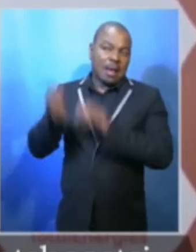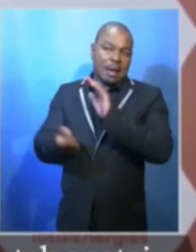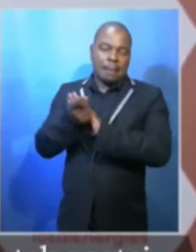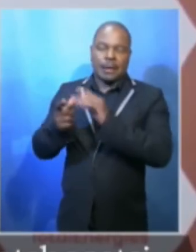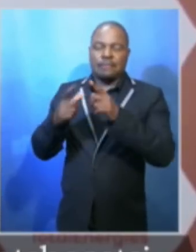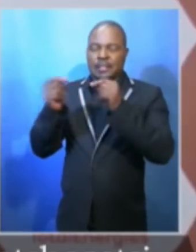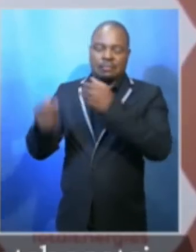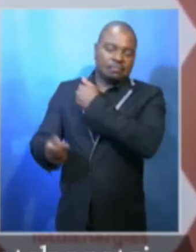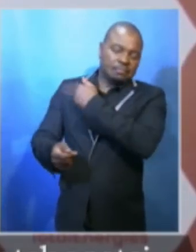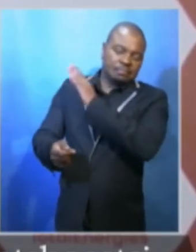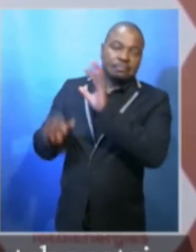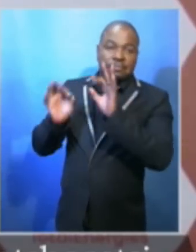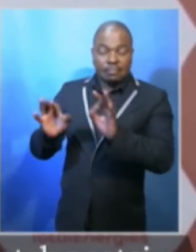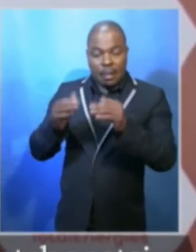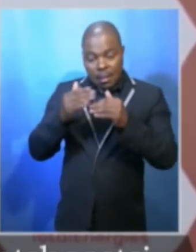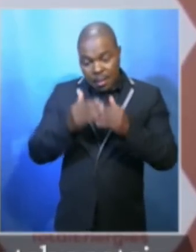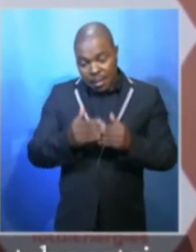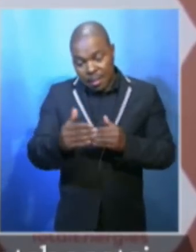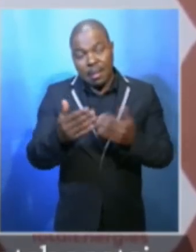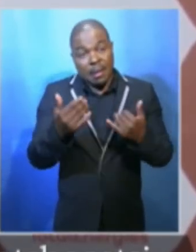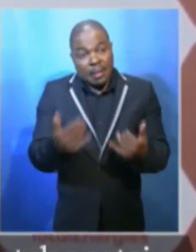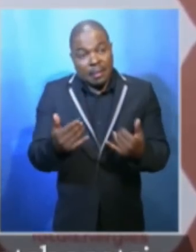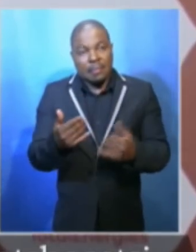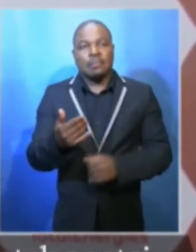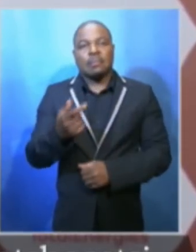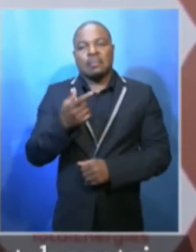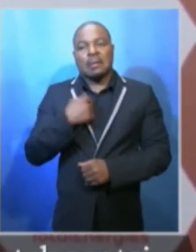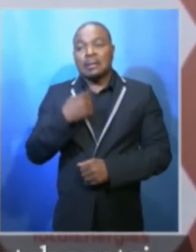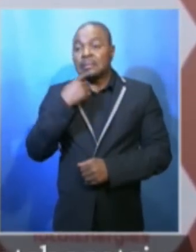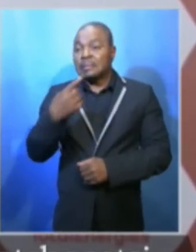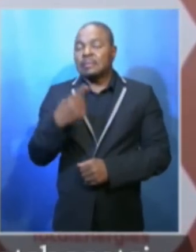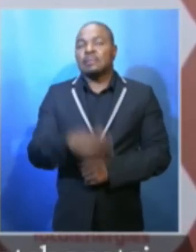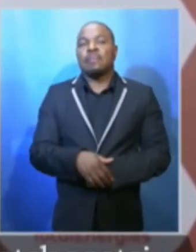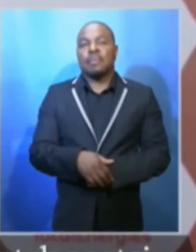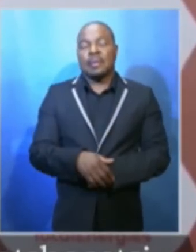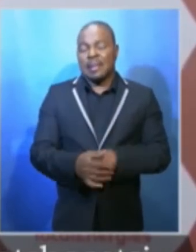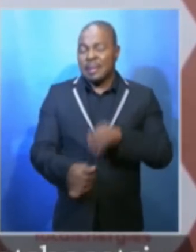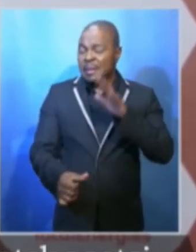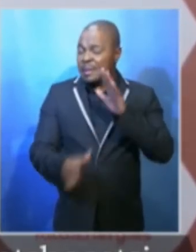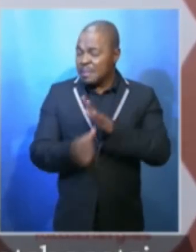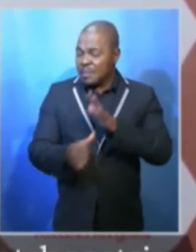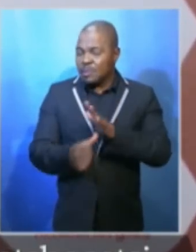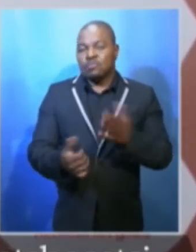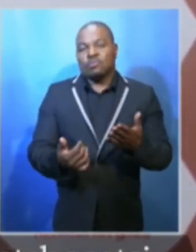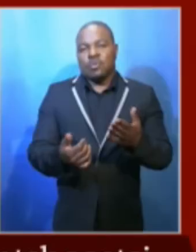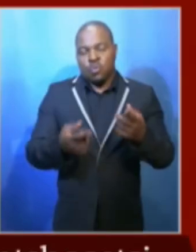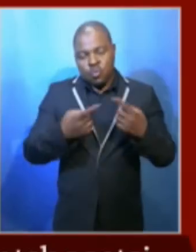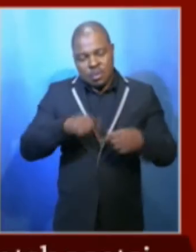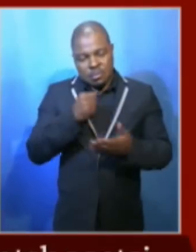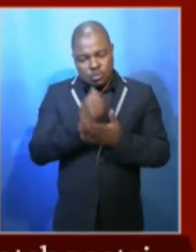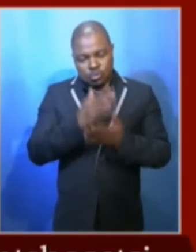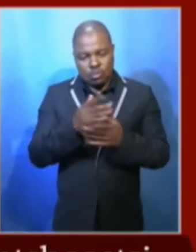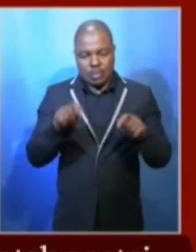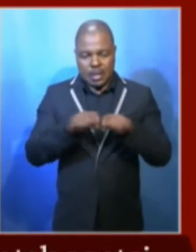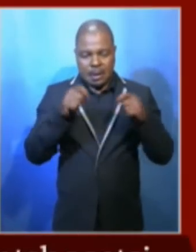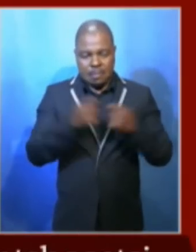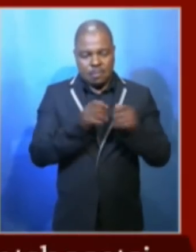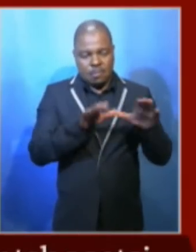us, as I alluded earlier, that it is important for us to make sure that the team improves.